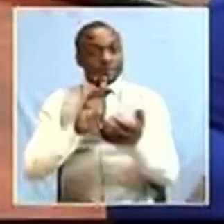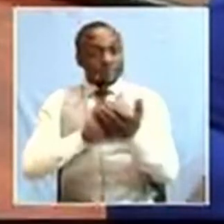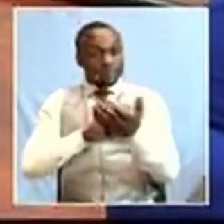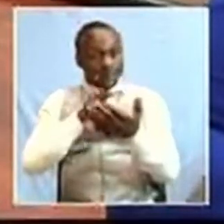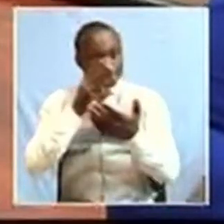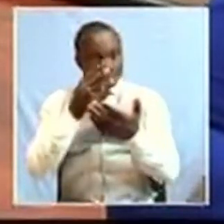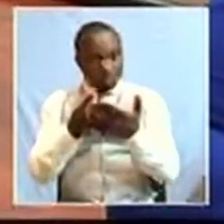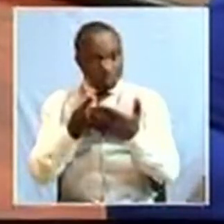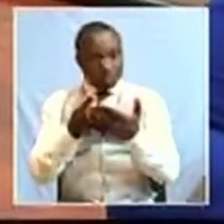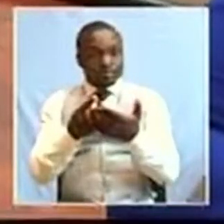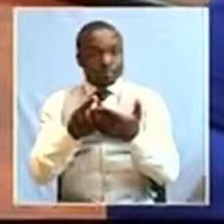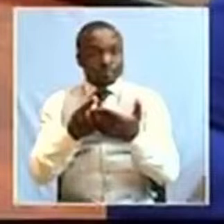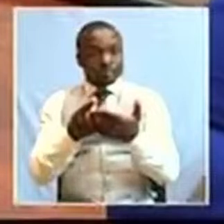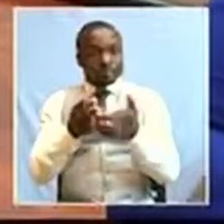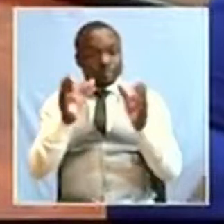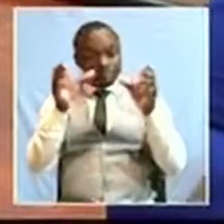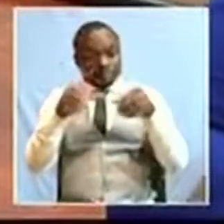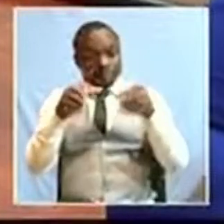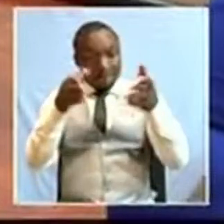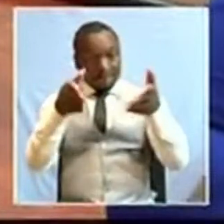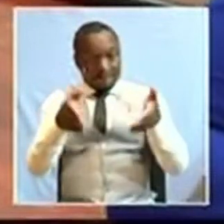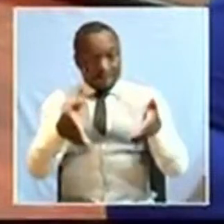witnesses to this committee.